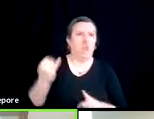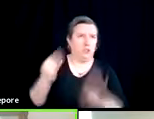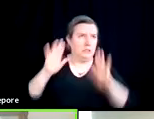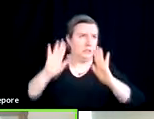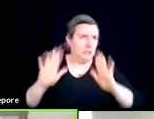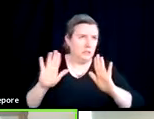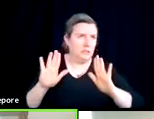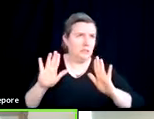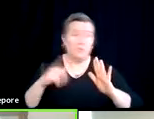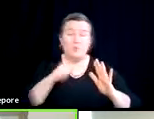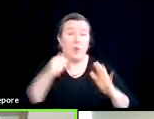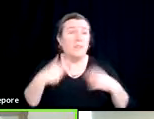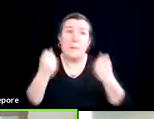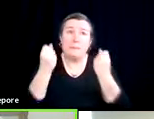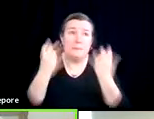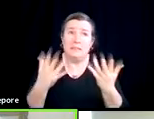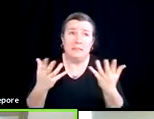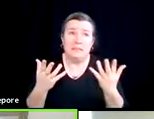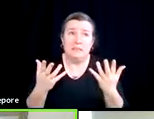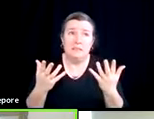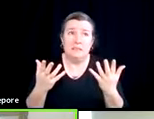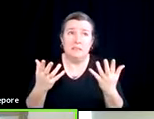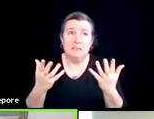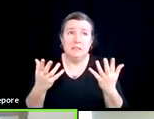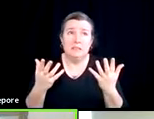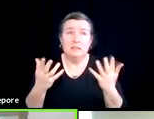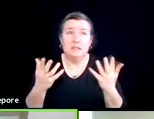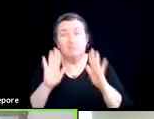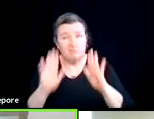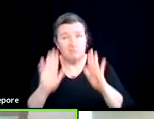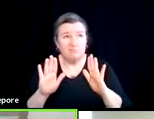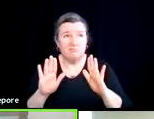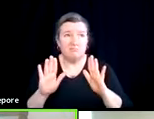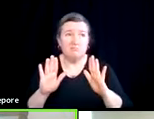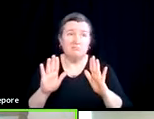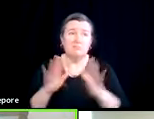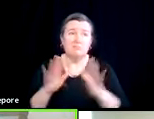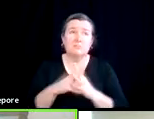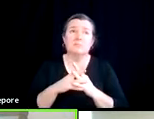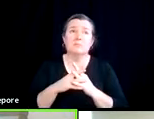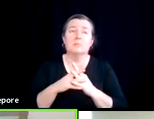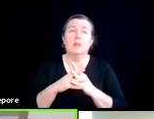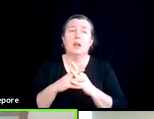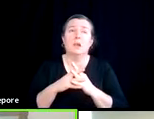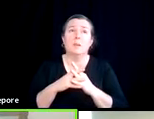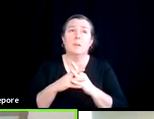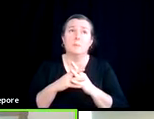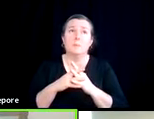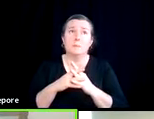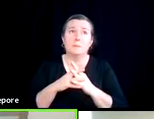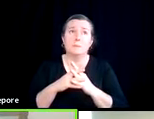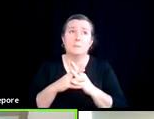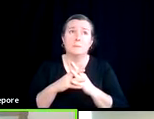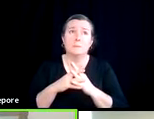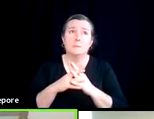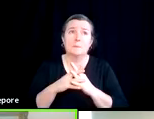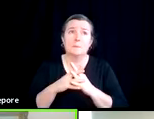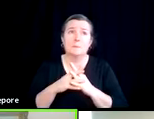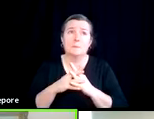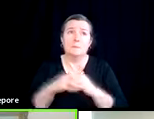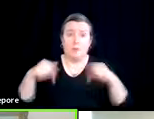the population and the incidence of the strain that we're used to